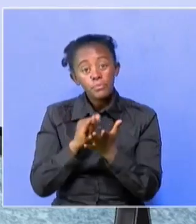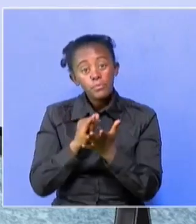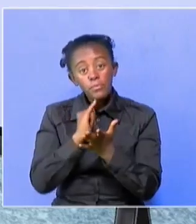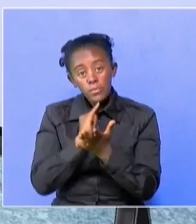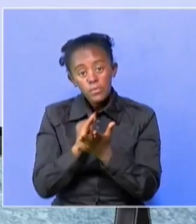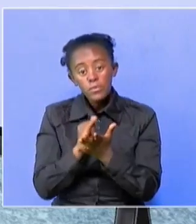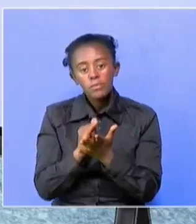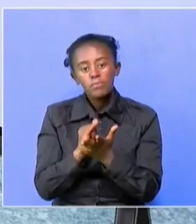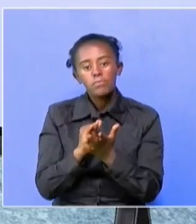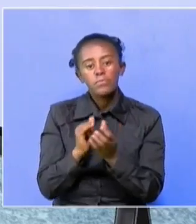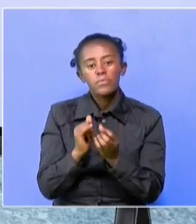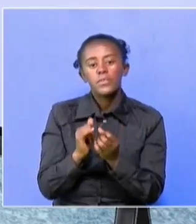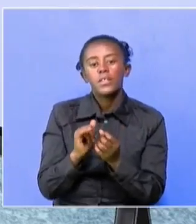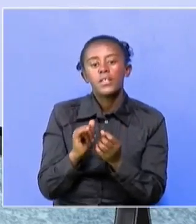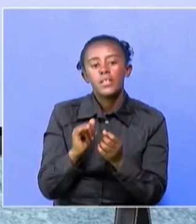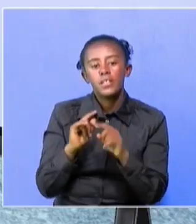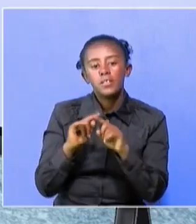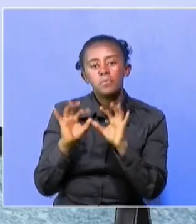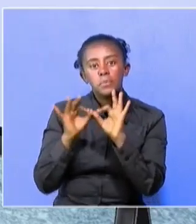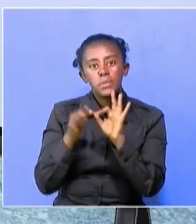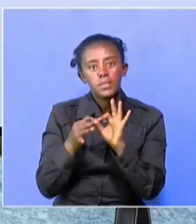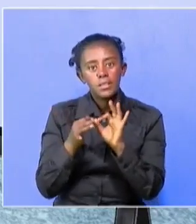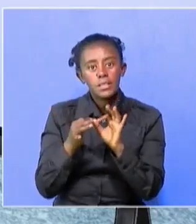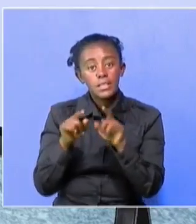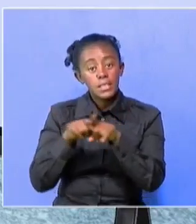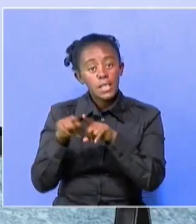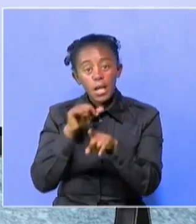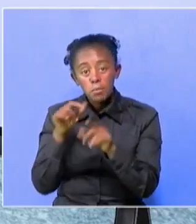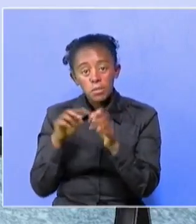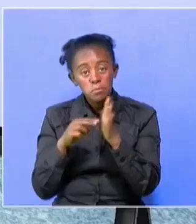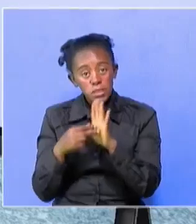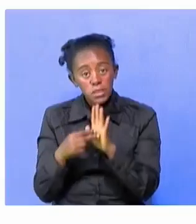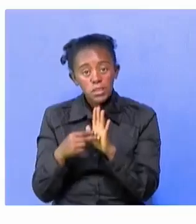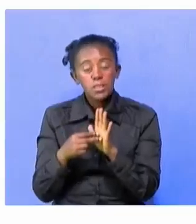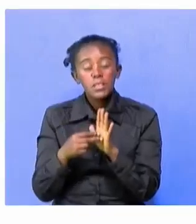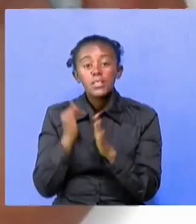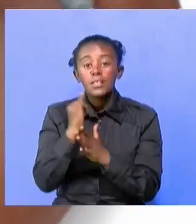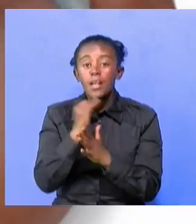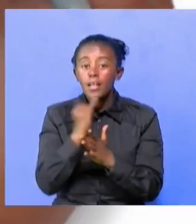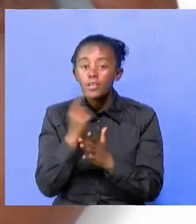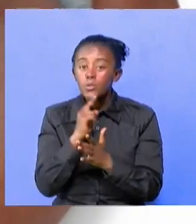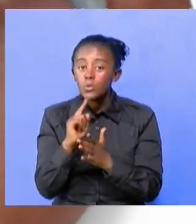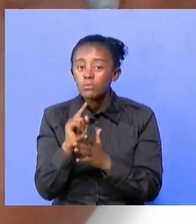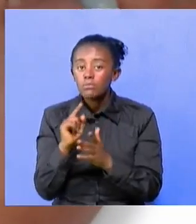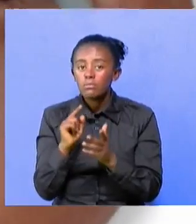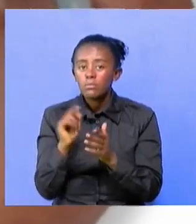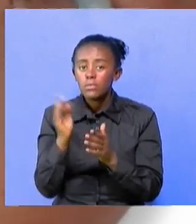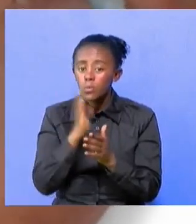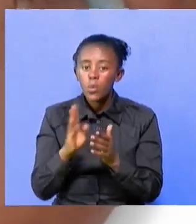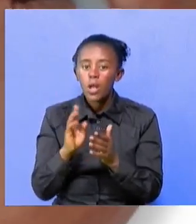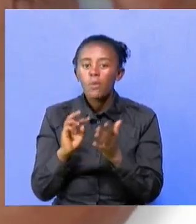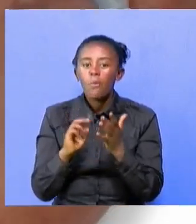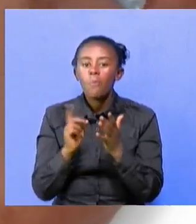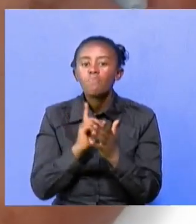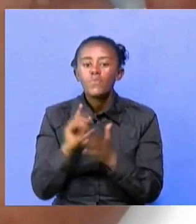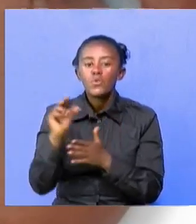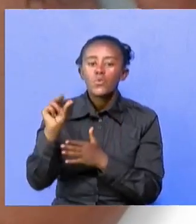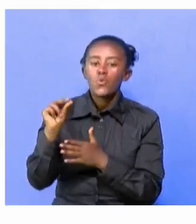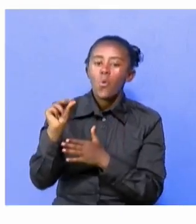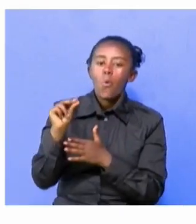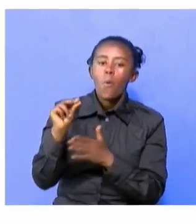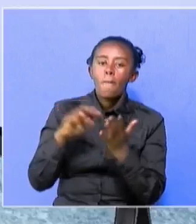in meaning. Disagreement means, to some extent, there is what? Totally saying that is no, in